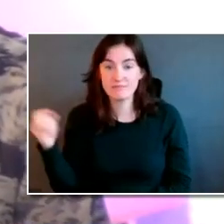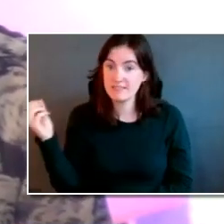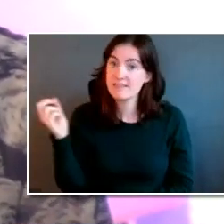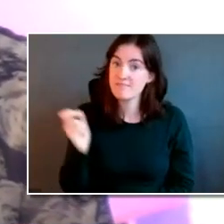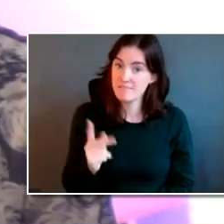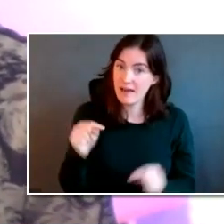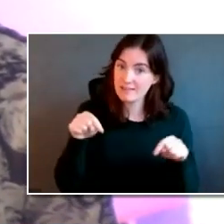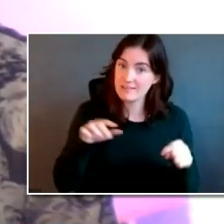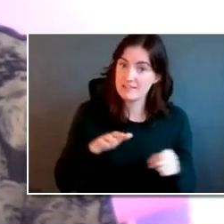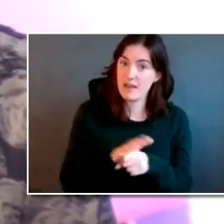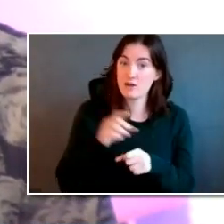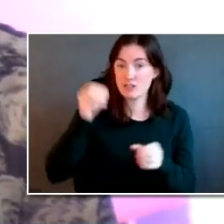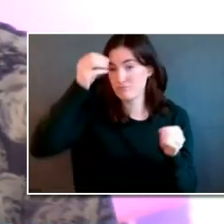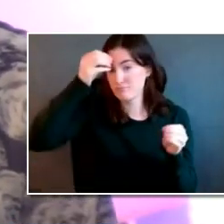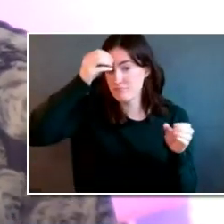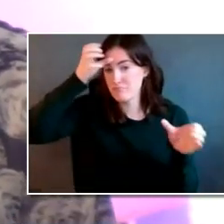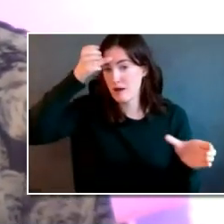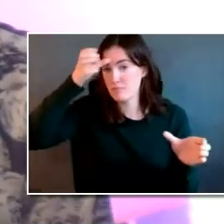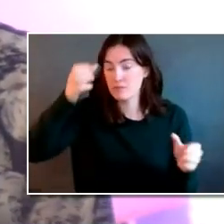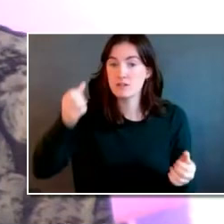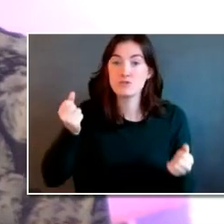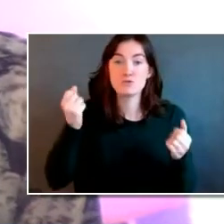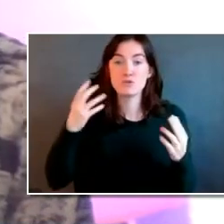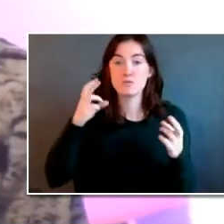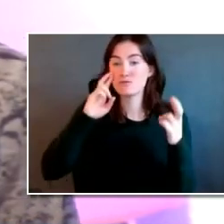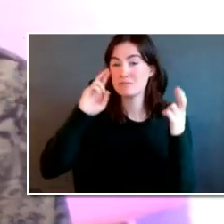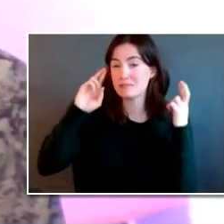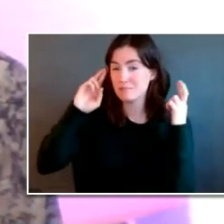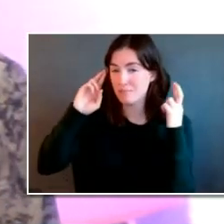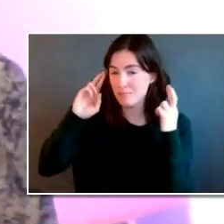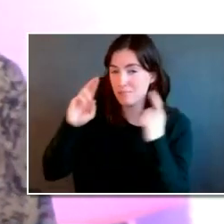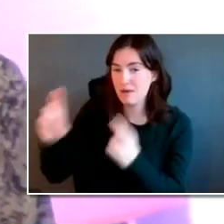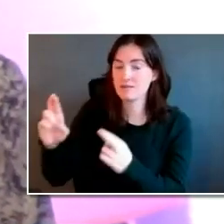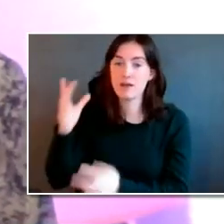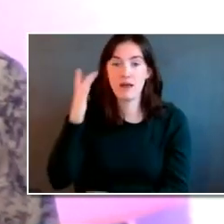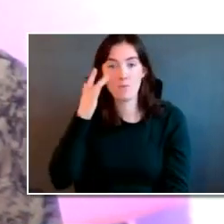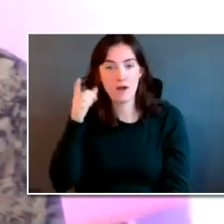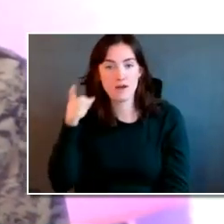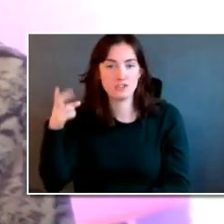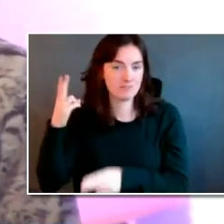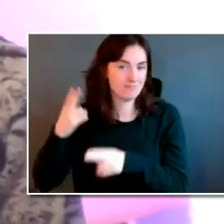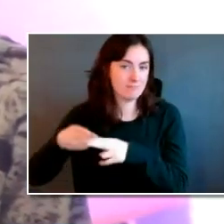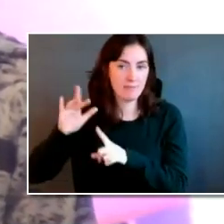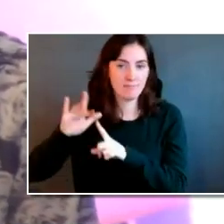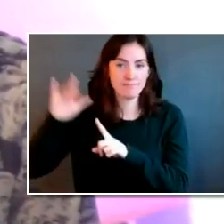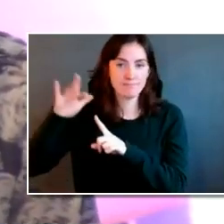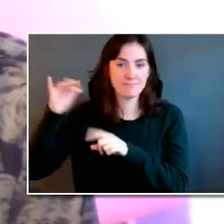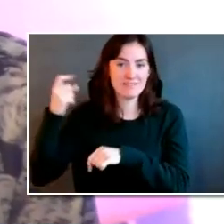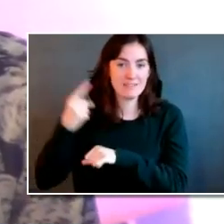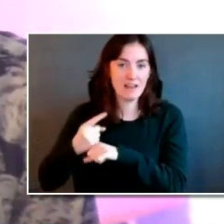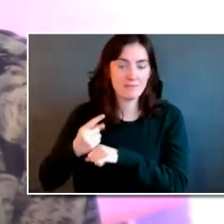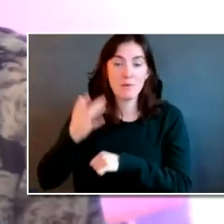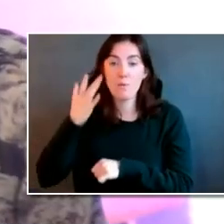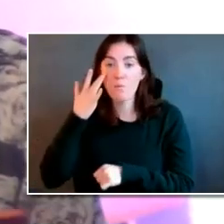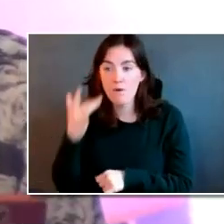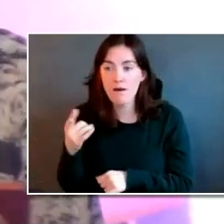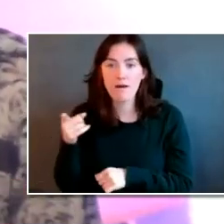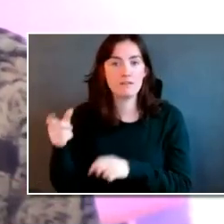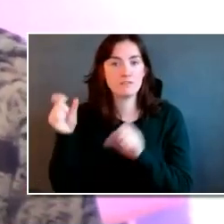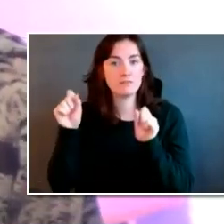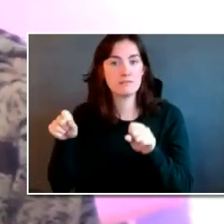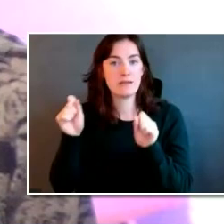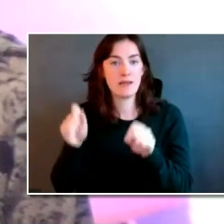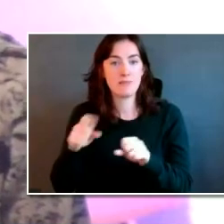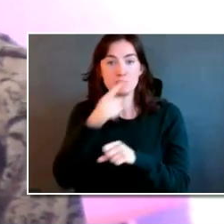knowledge, she got so much respect. And that's why she is the name who she is today, because she was able to bring